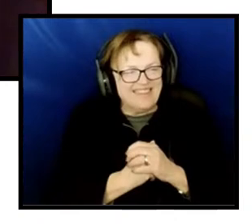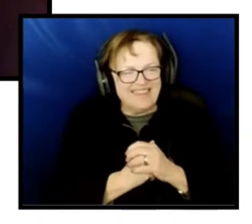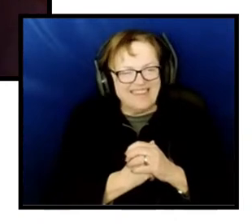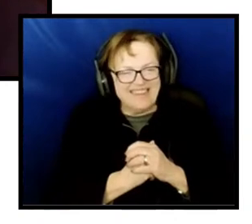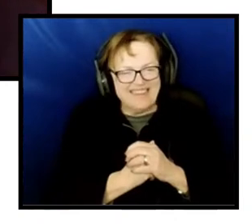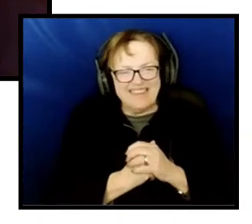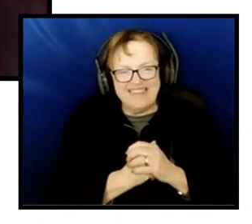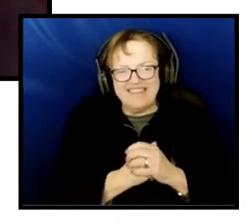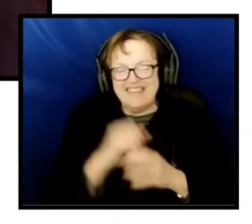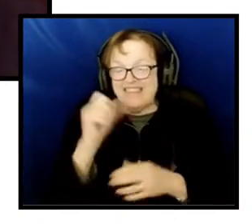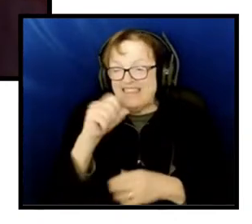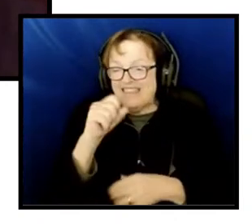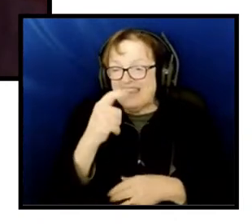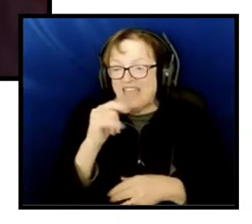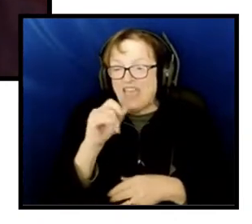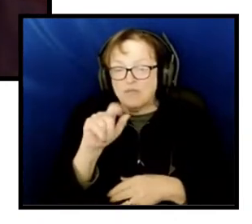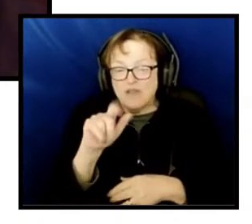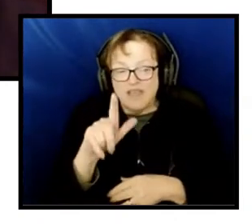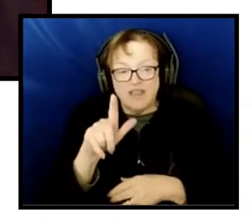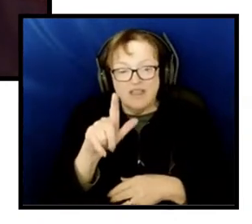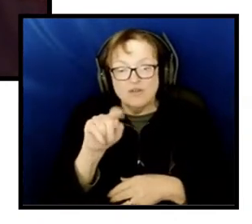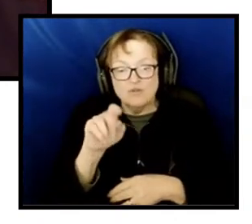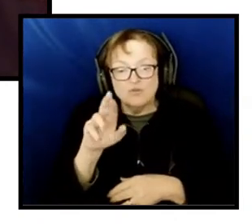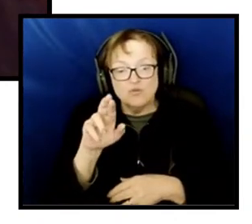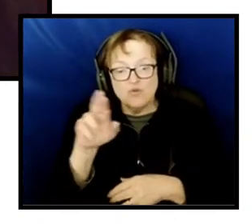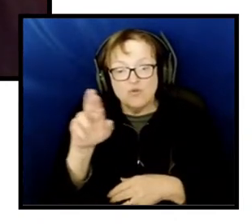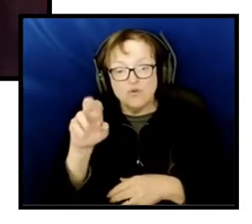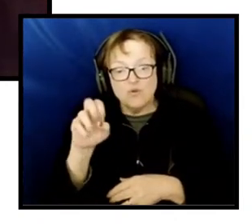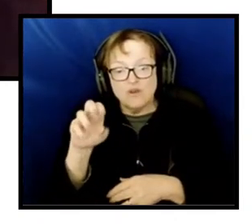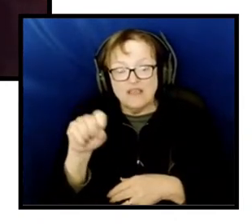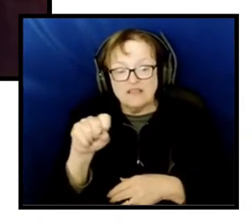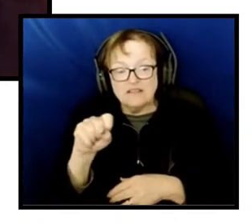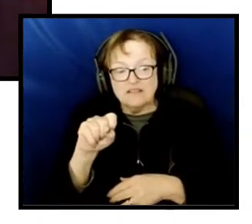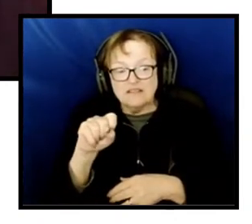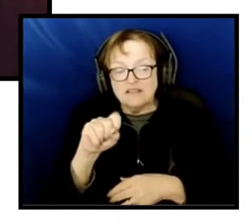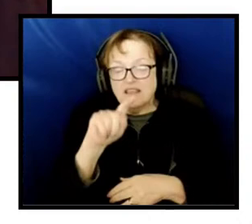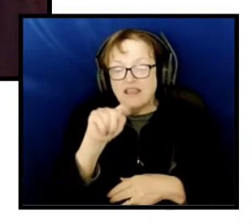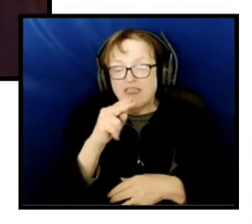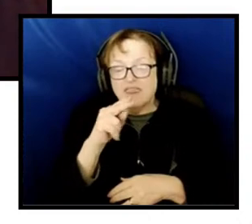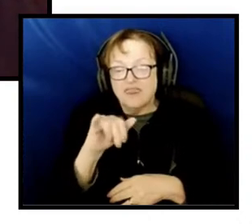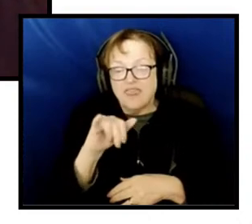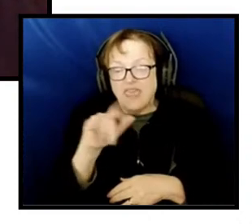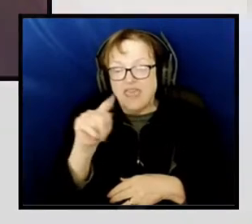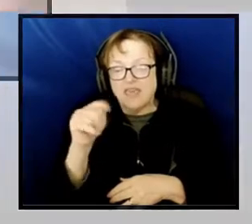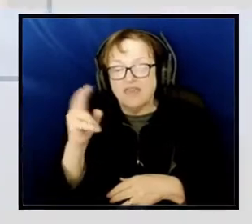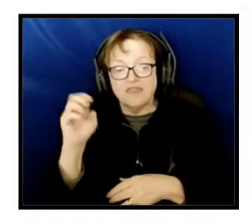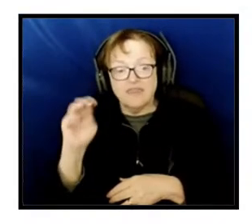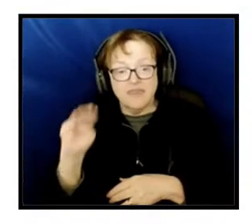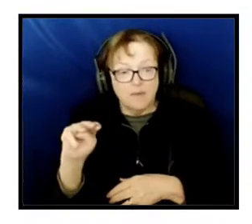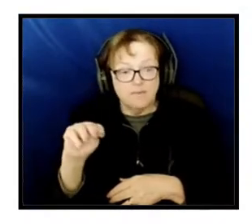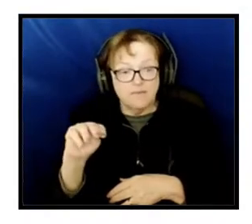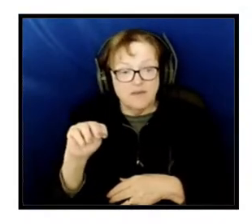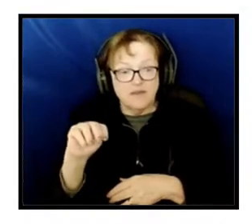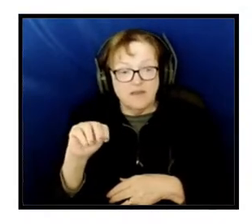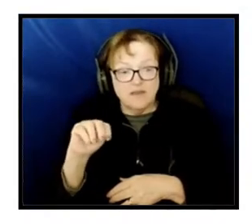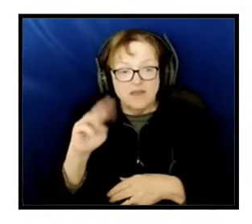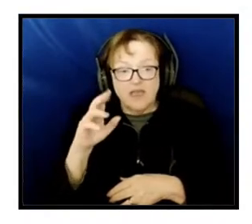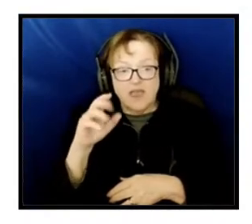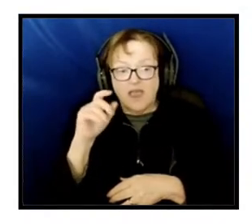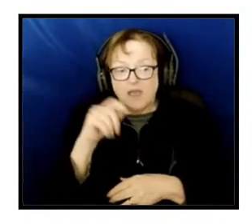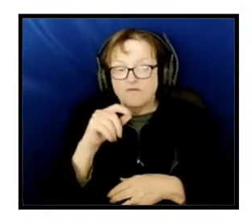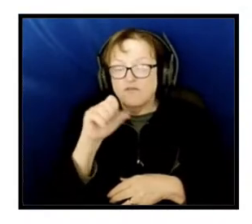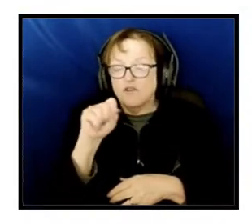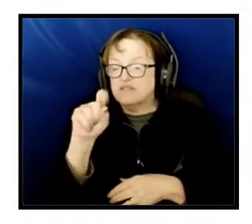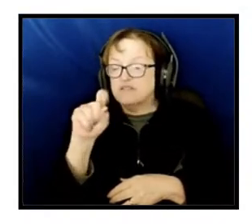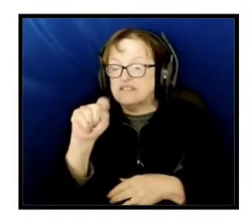Yeah, my name is Gabriel Torres. My pronouns are they, them. I am presenting from Hudson Yards, which is